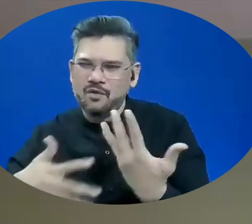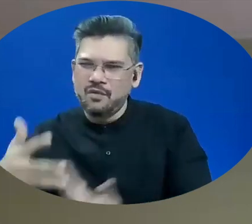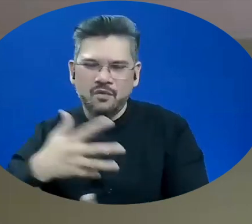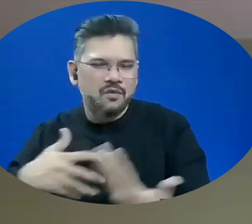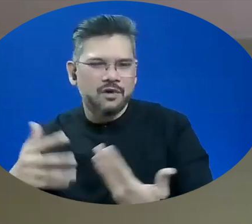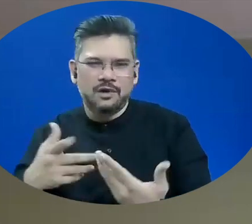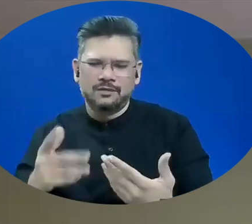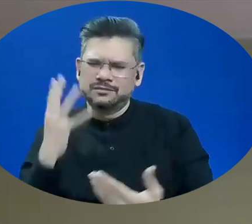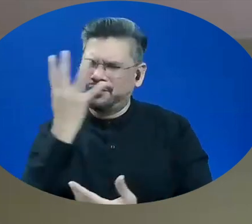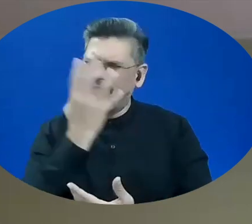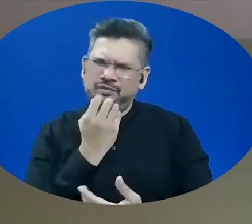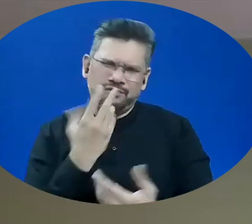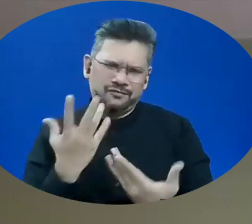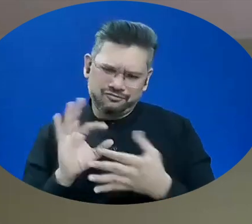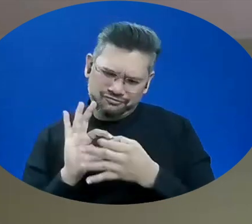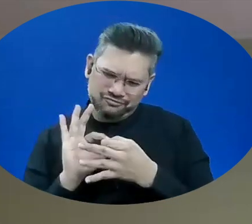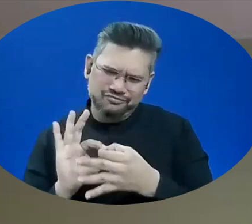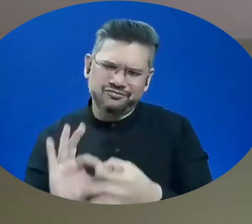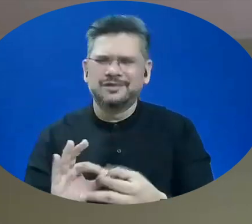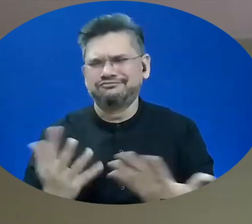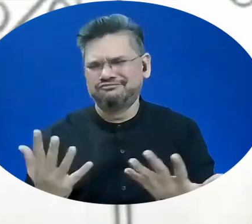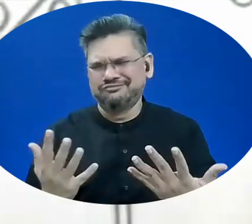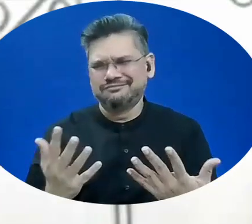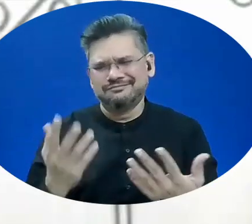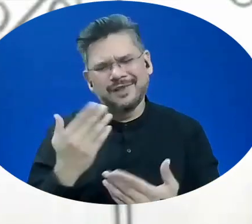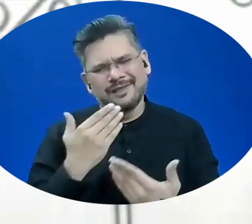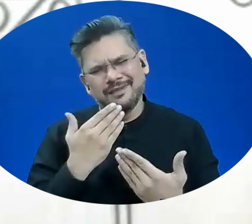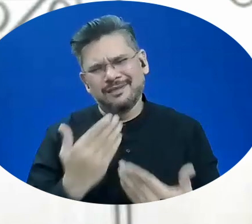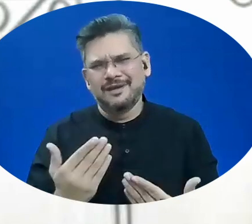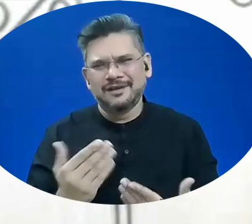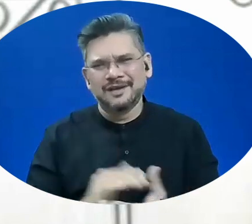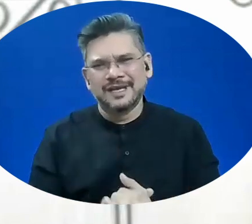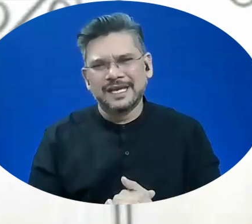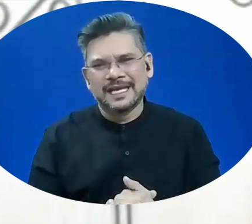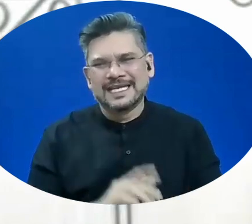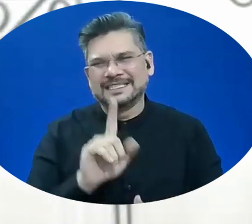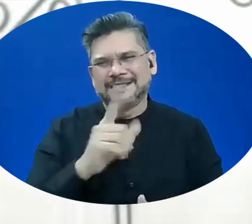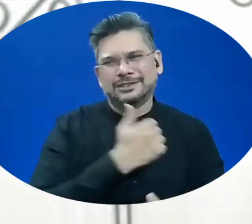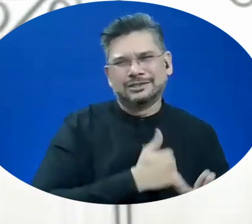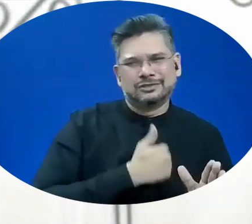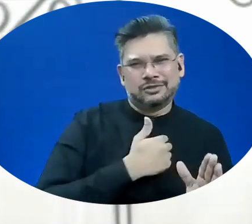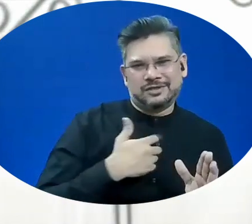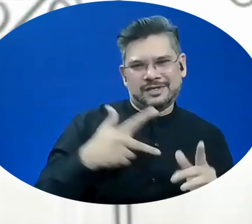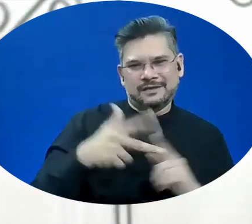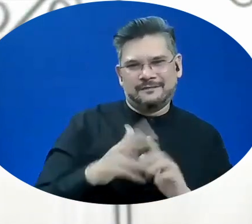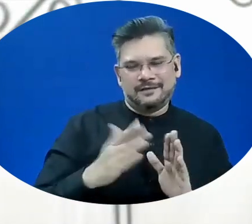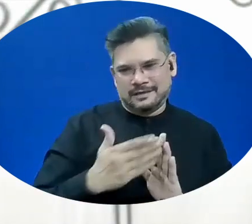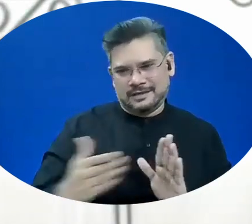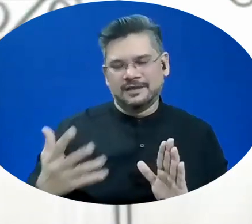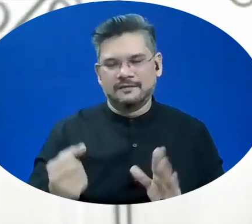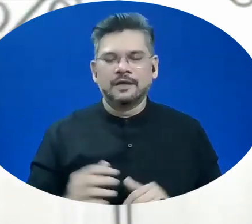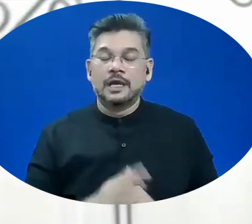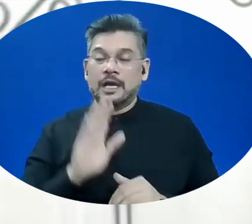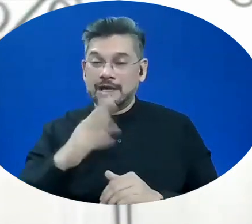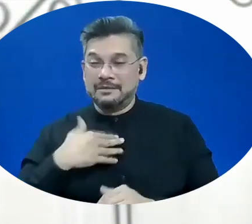us beautifully as well. Thank you so much. I just wanted to add, to finish up, is that where my husband had a voice, he